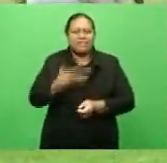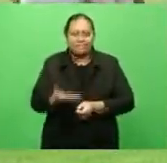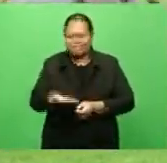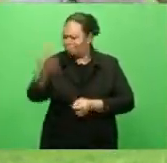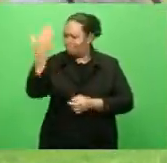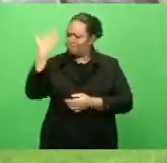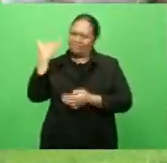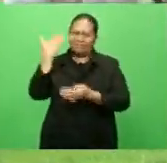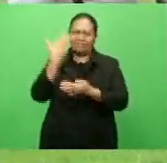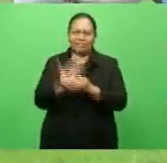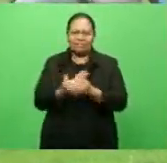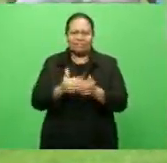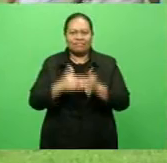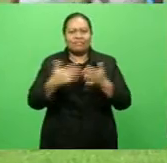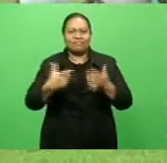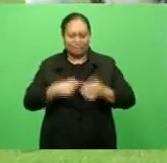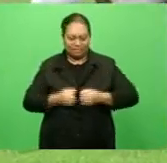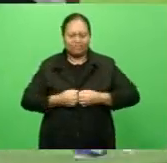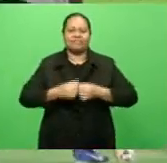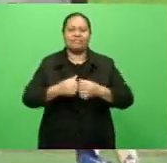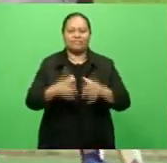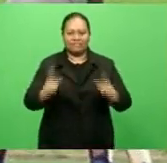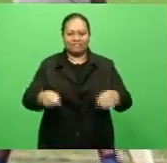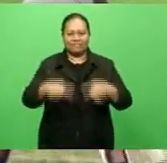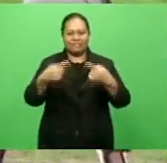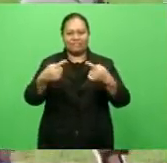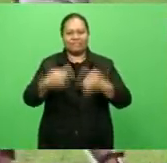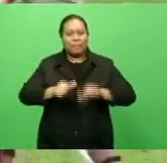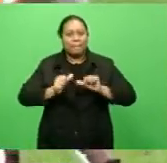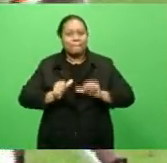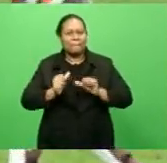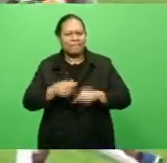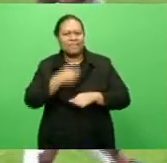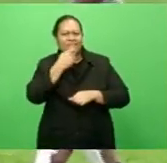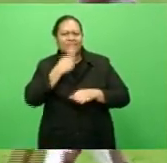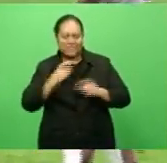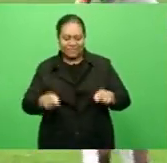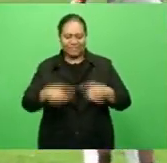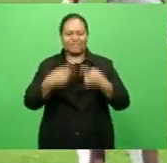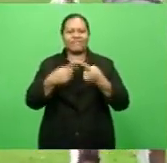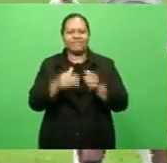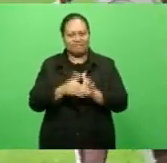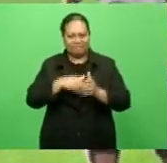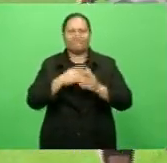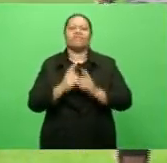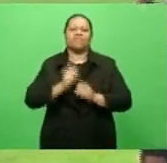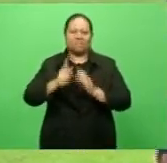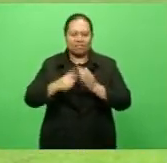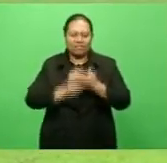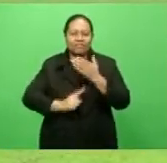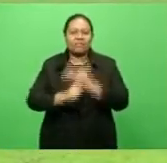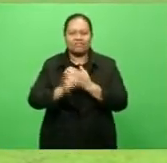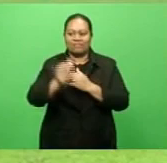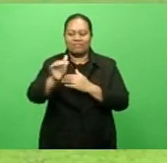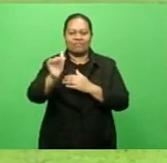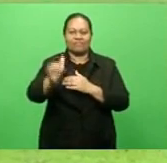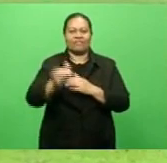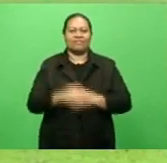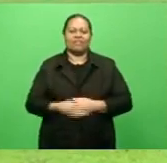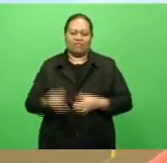weeks since they started the competition. Kondrote says a few more tournaments are lined up to keep their players engaged in the